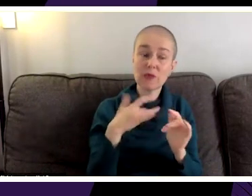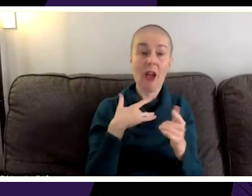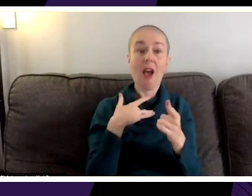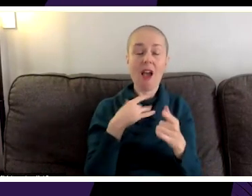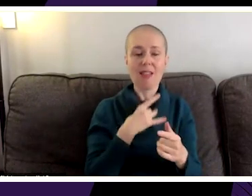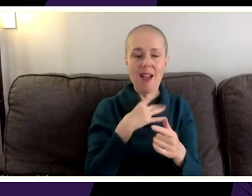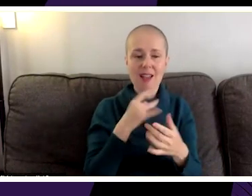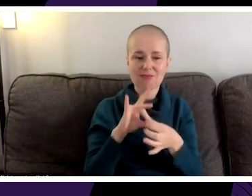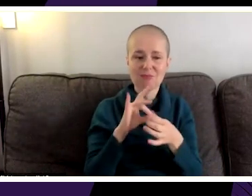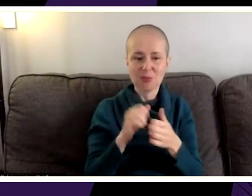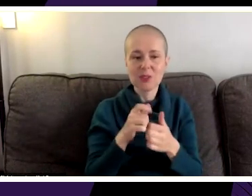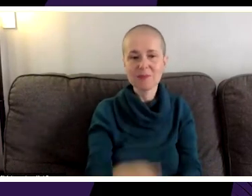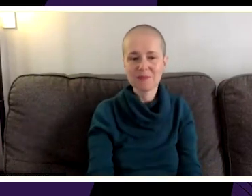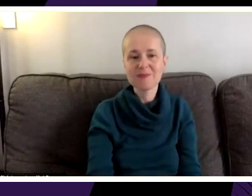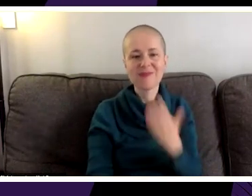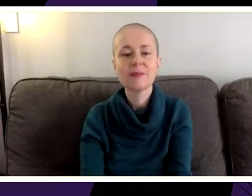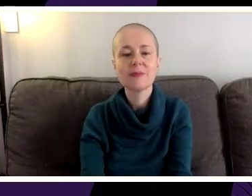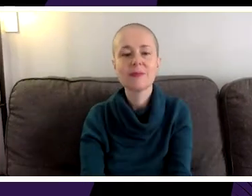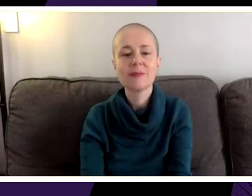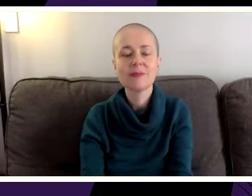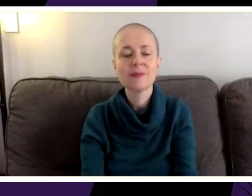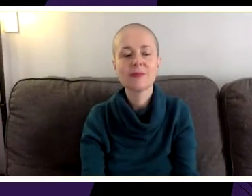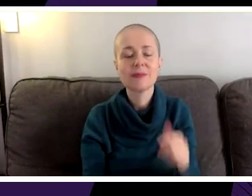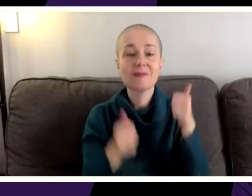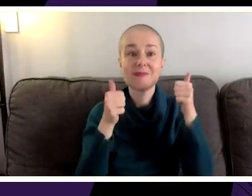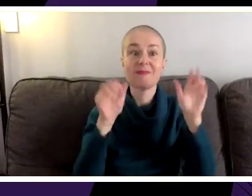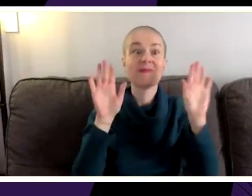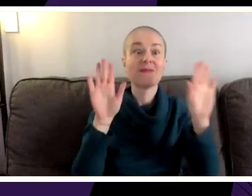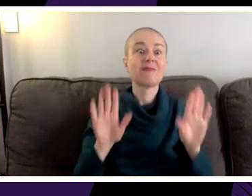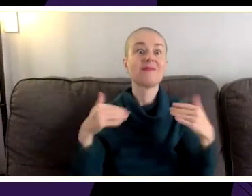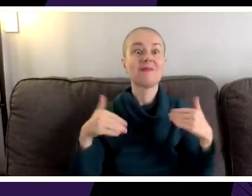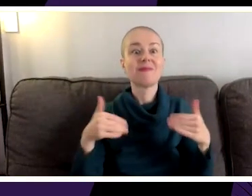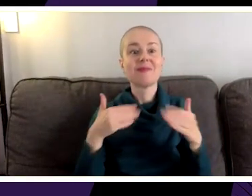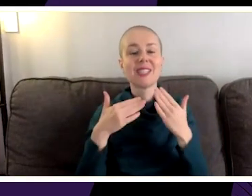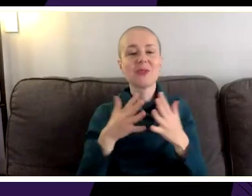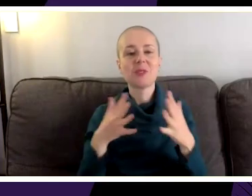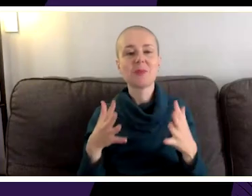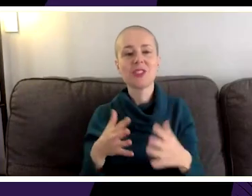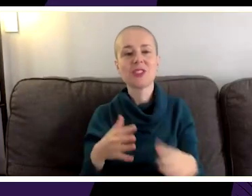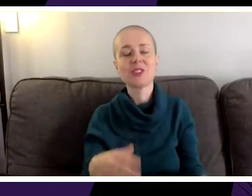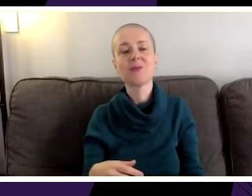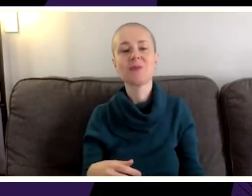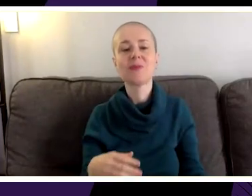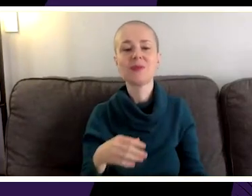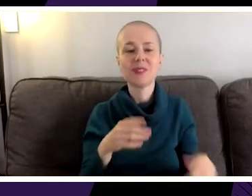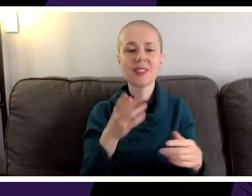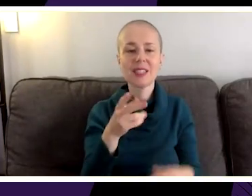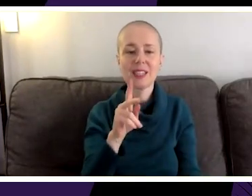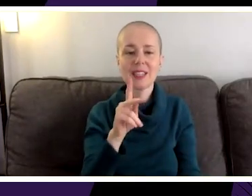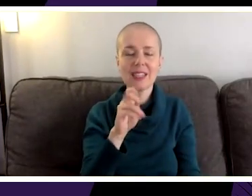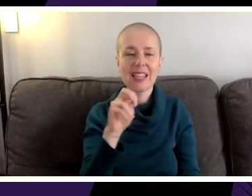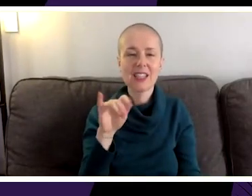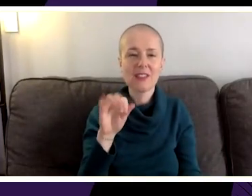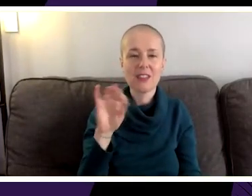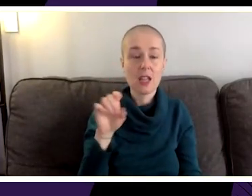project. Thank you so much and take care. That was fantastic. Thank you so much. Kang and Fame mentioned that there are